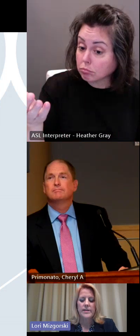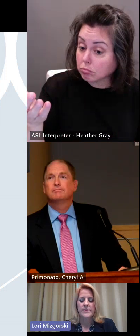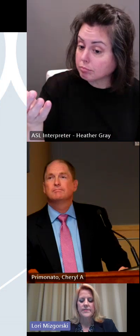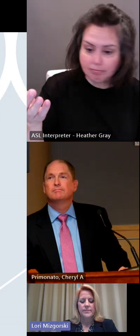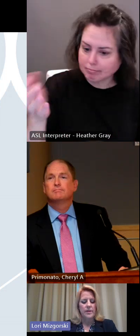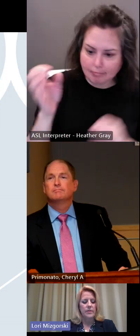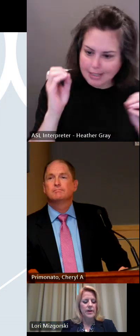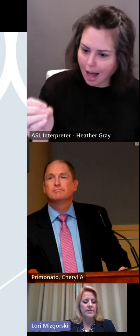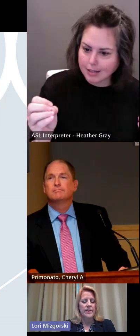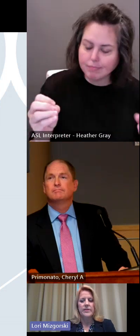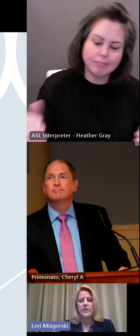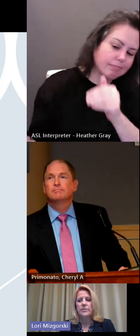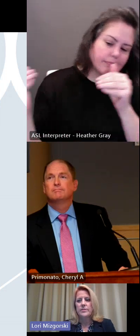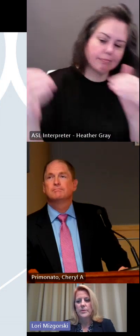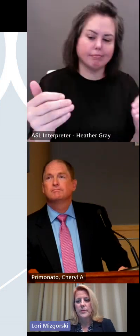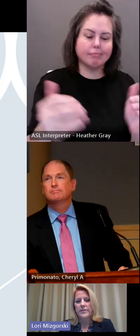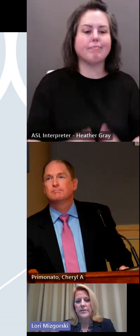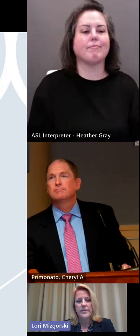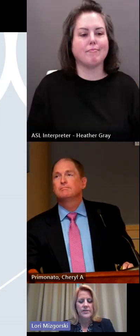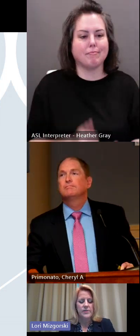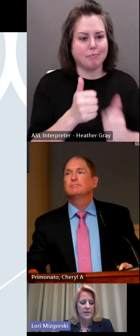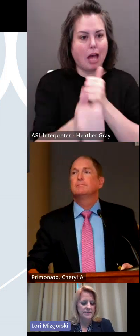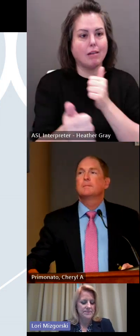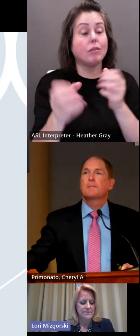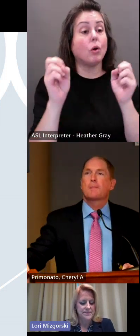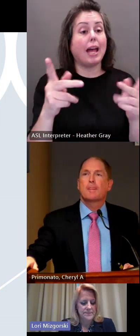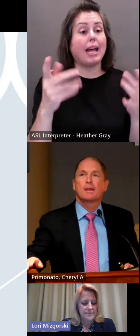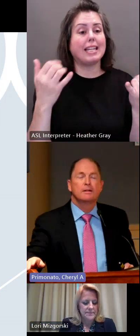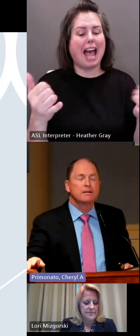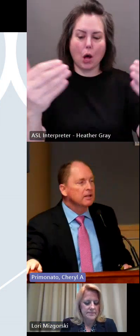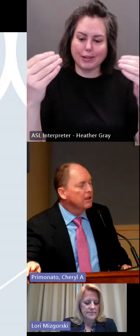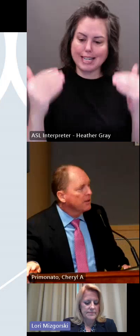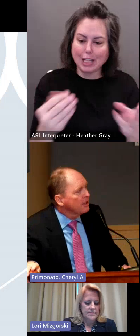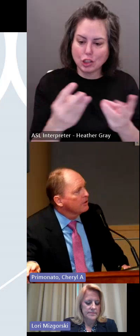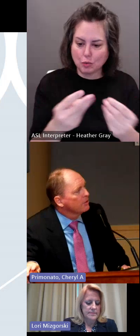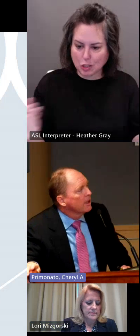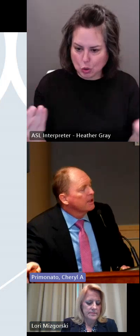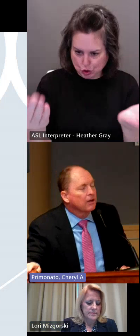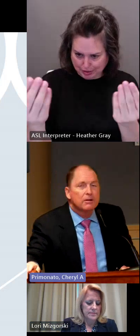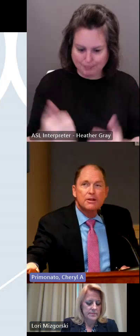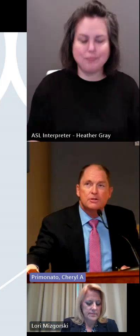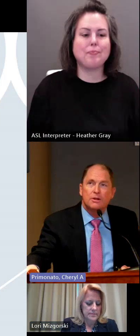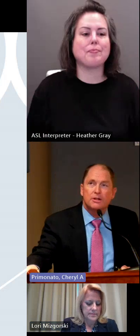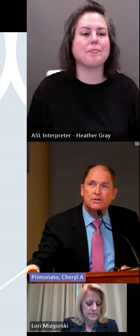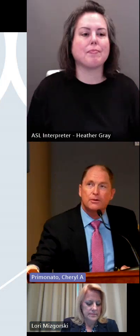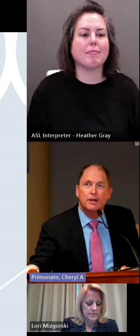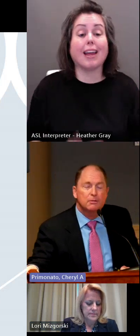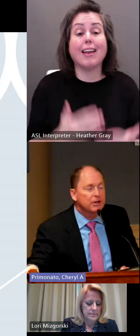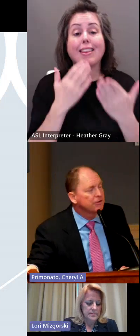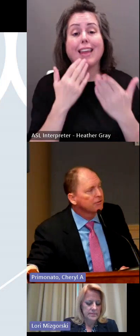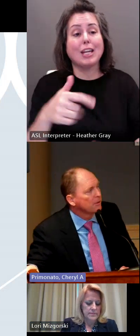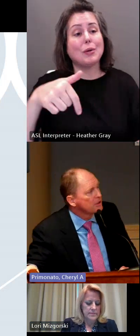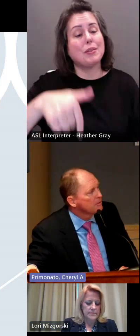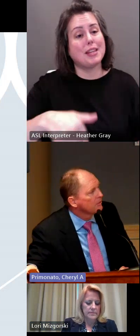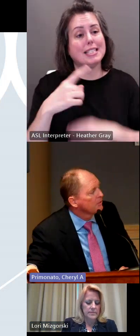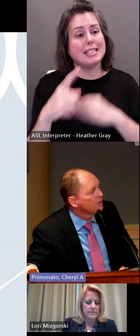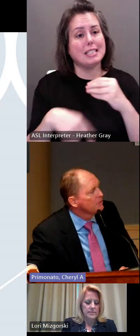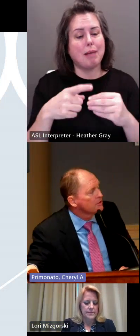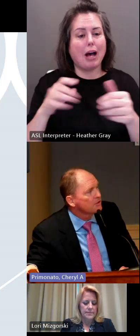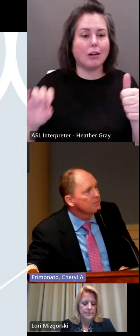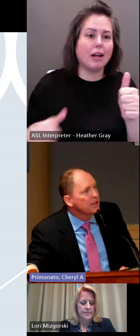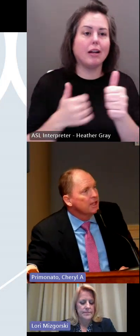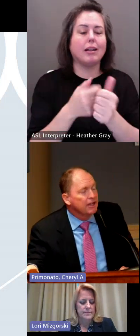Motion carries. All right, thank you. We're ready for the next one. Thank you. On this one, this is for an upgrade and replacement